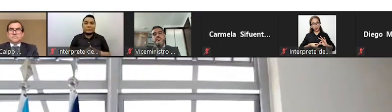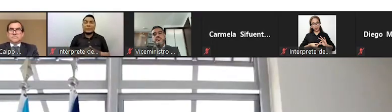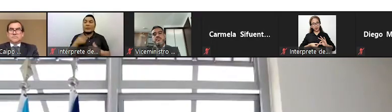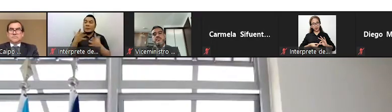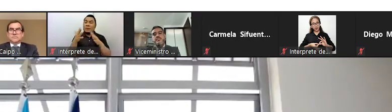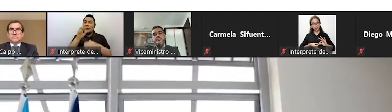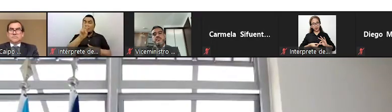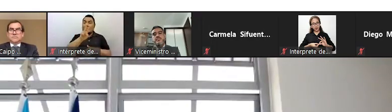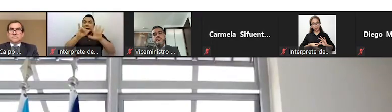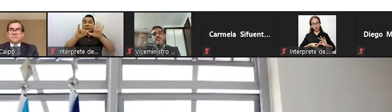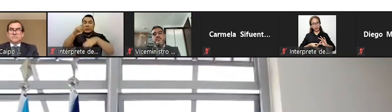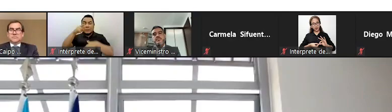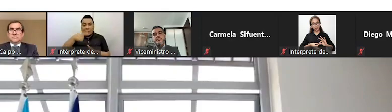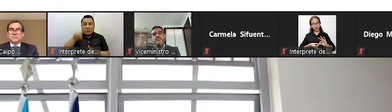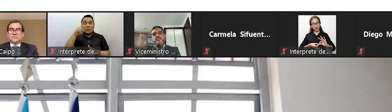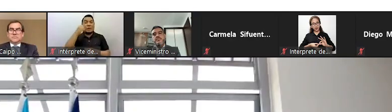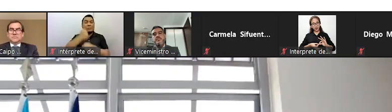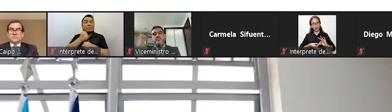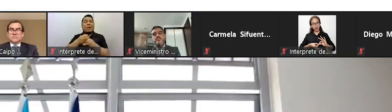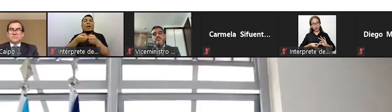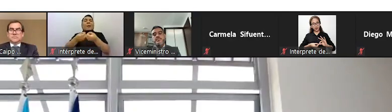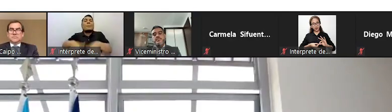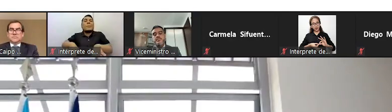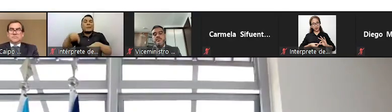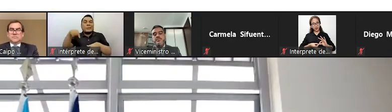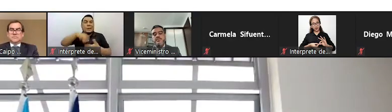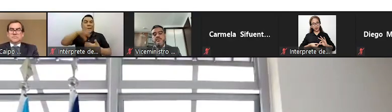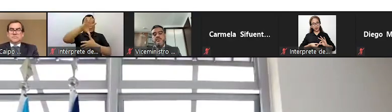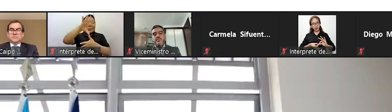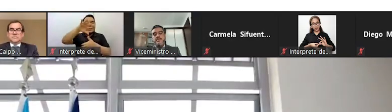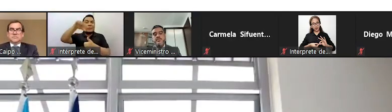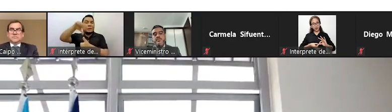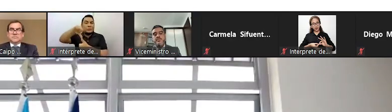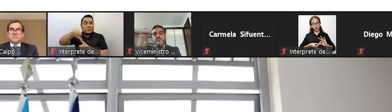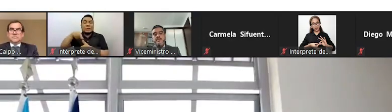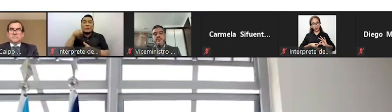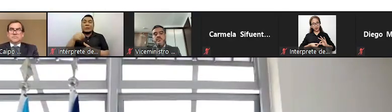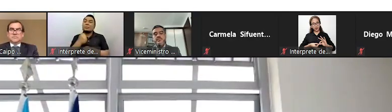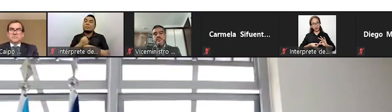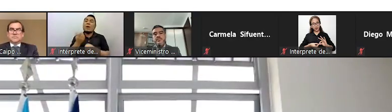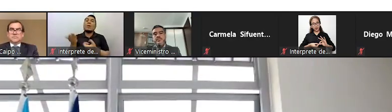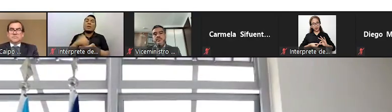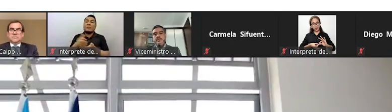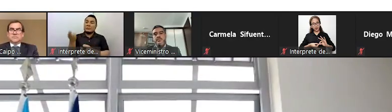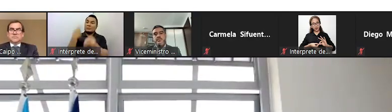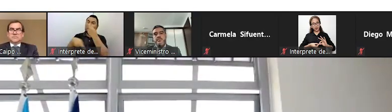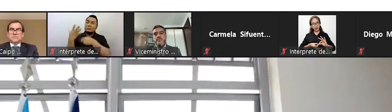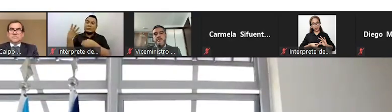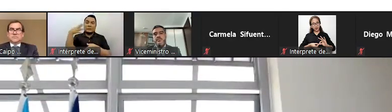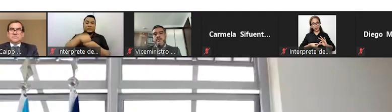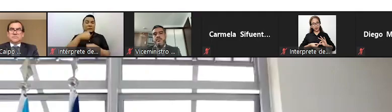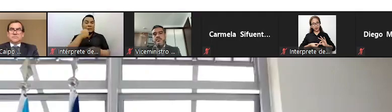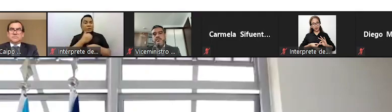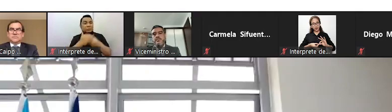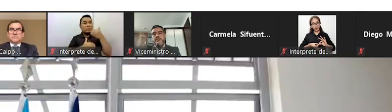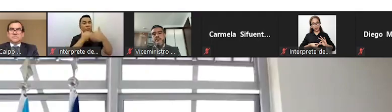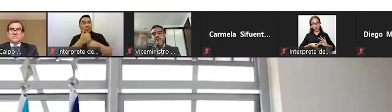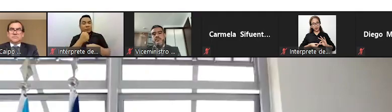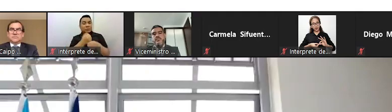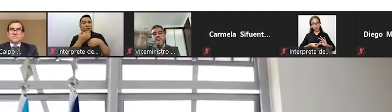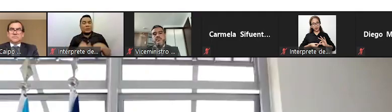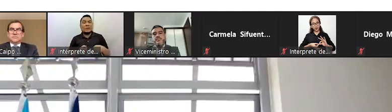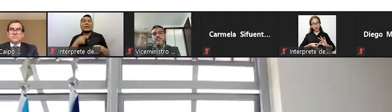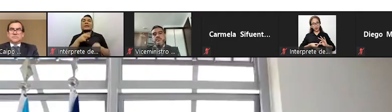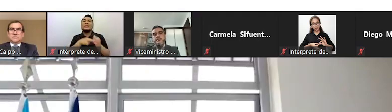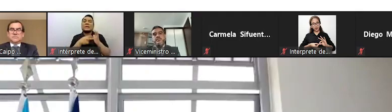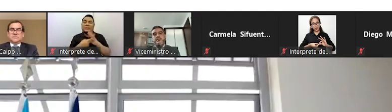pandemic and 26 million jobs have been lost in latin america and the caribbean and in